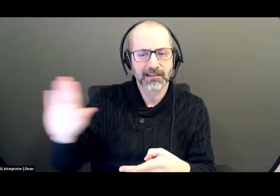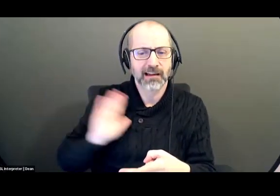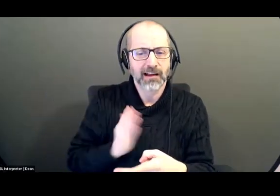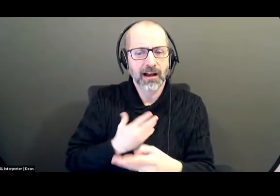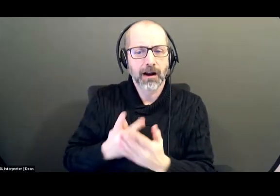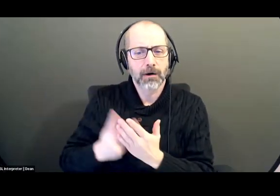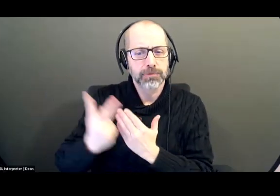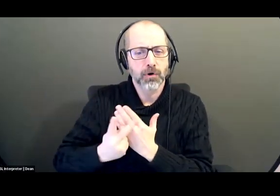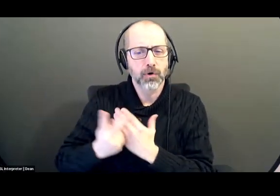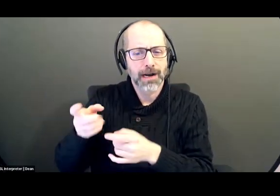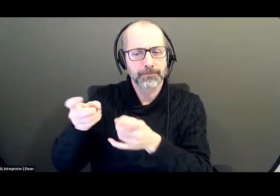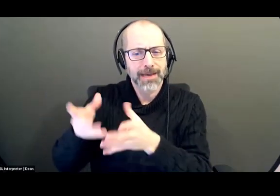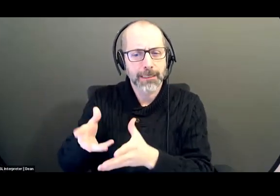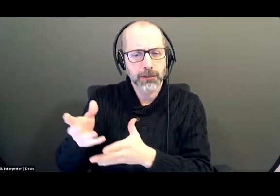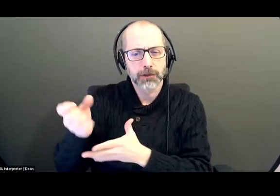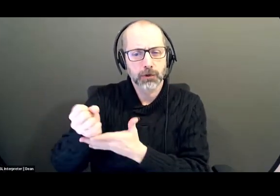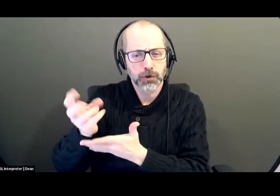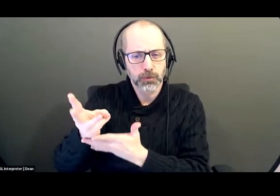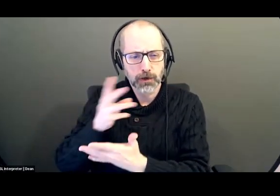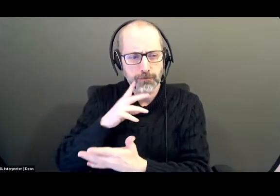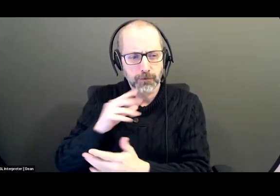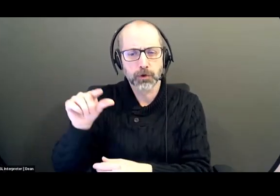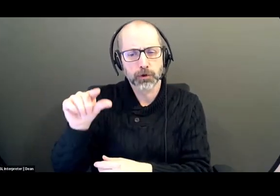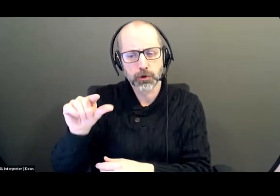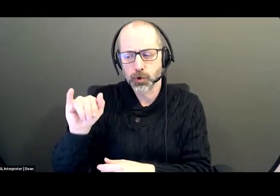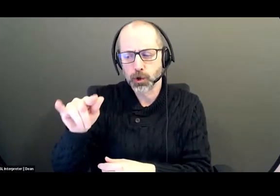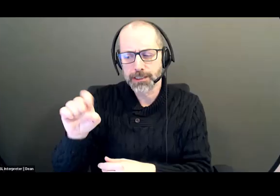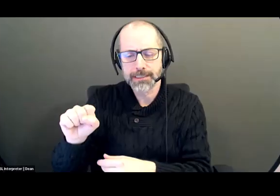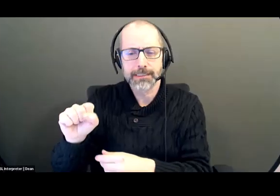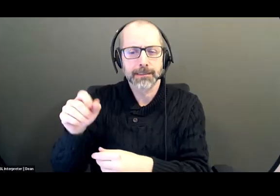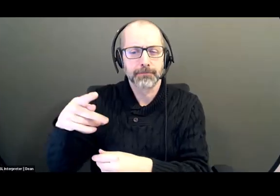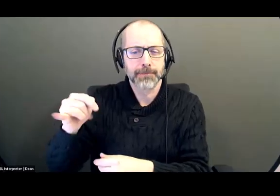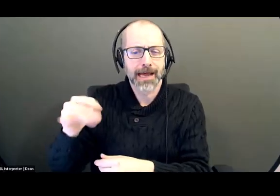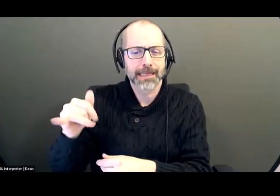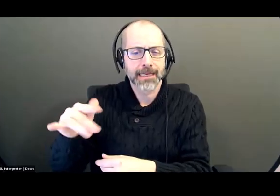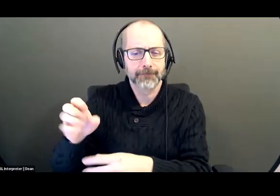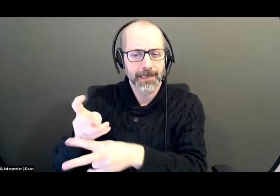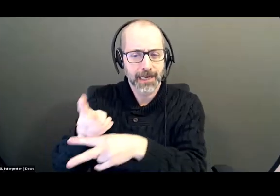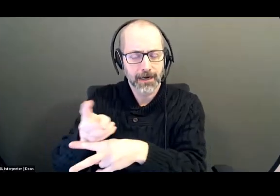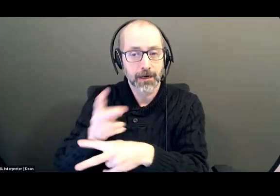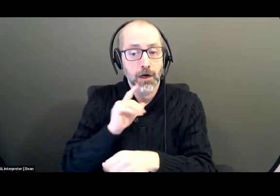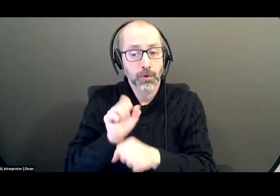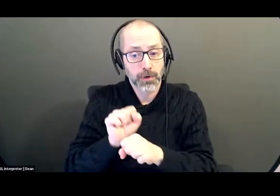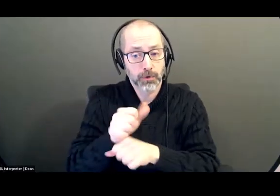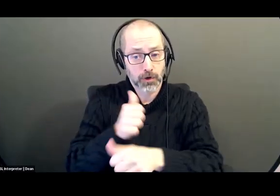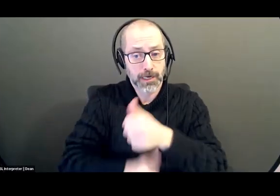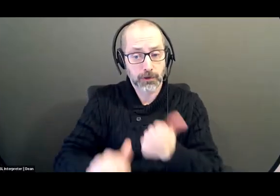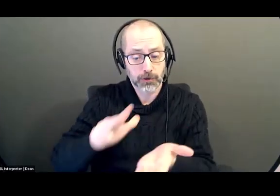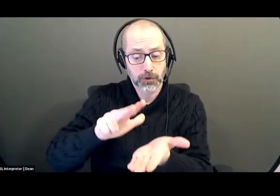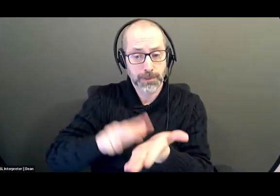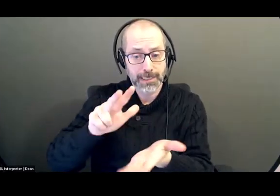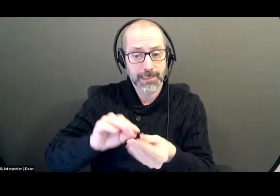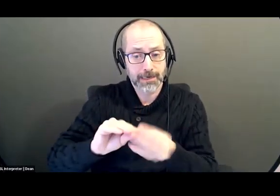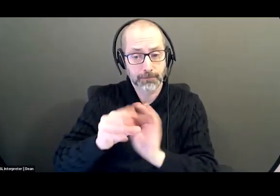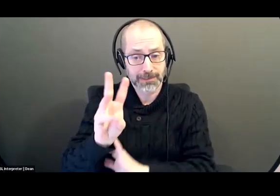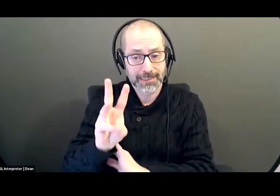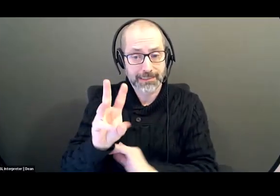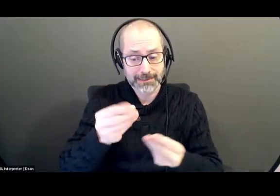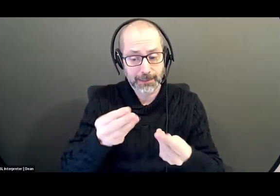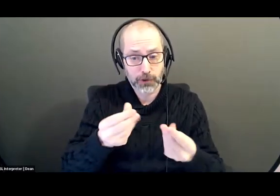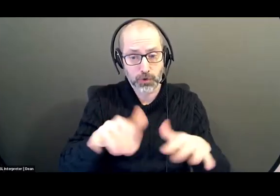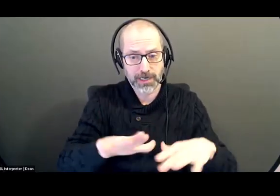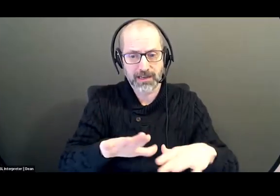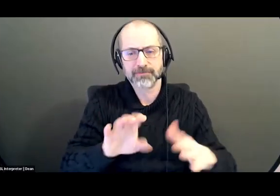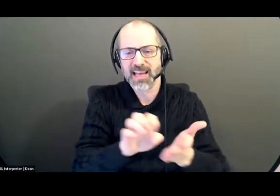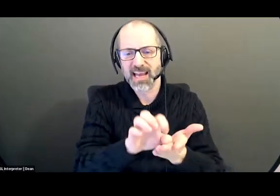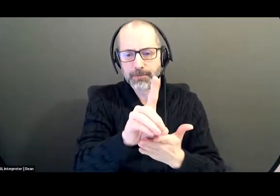speak a little bit later, is Michelle Velaquette. She's the Program Manager and Social Worker for George's House Palliative Care. And we are